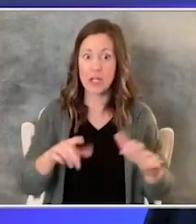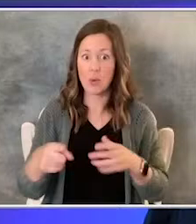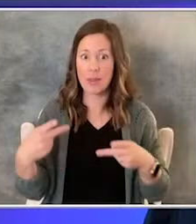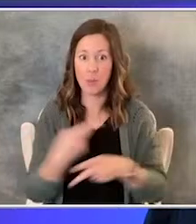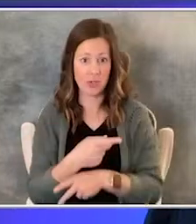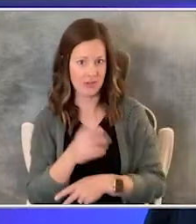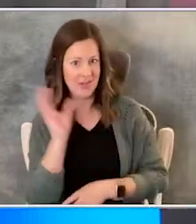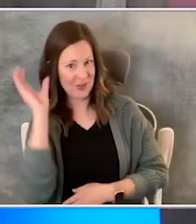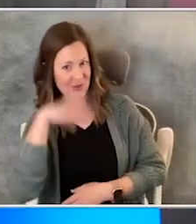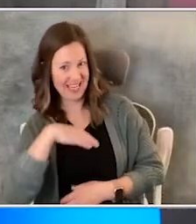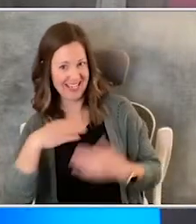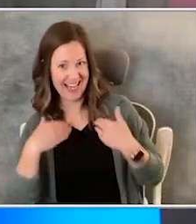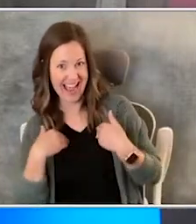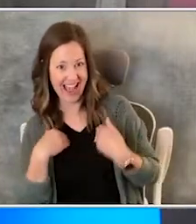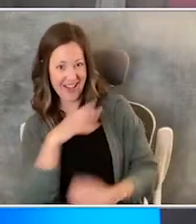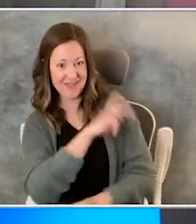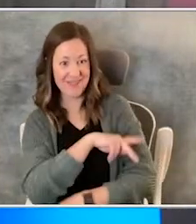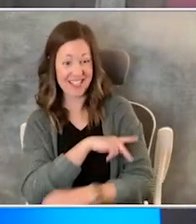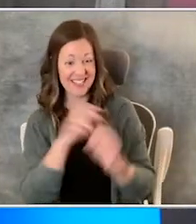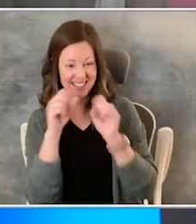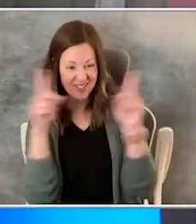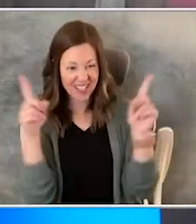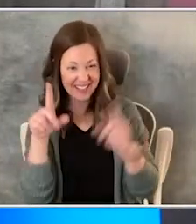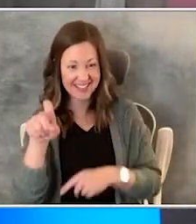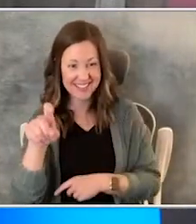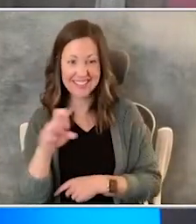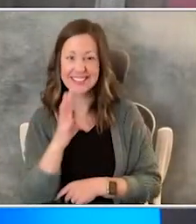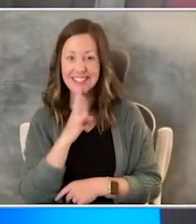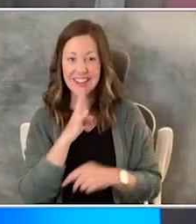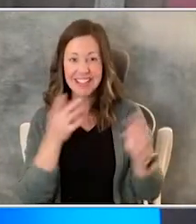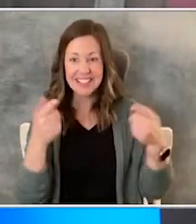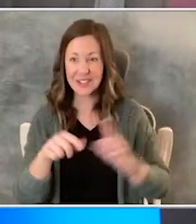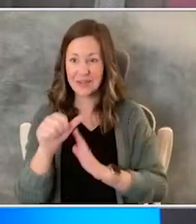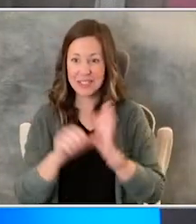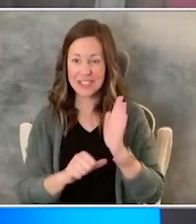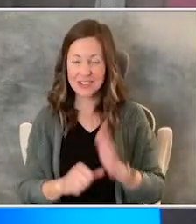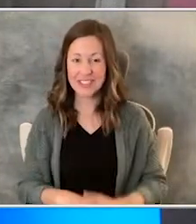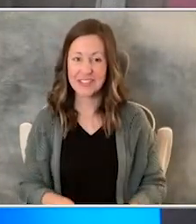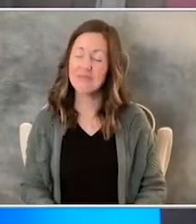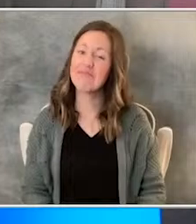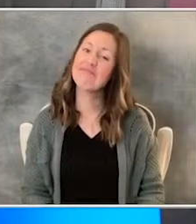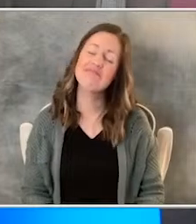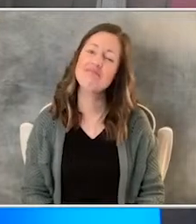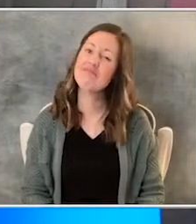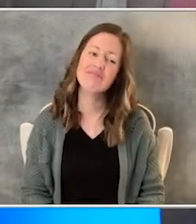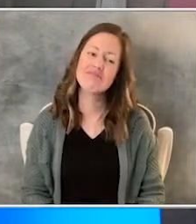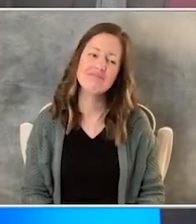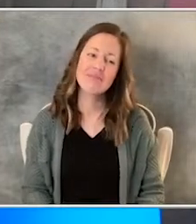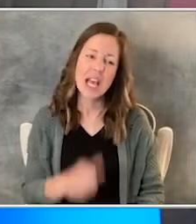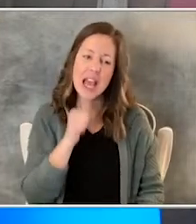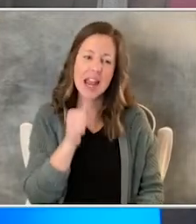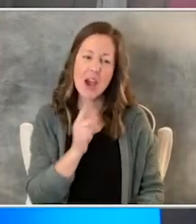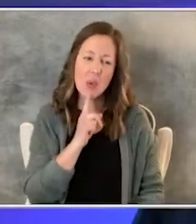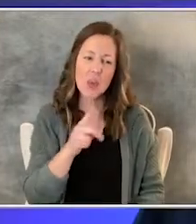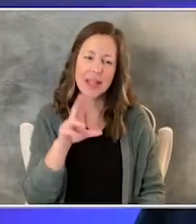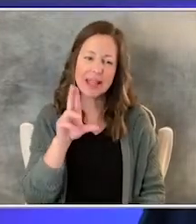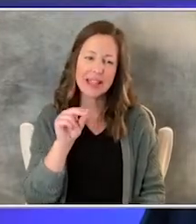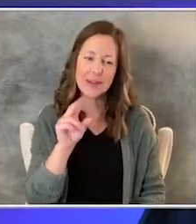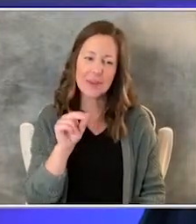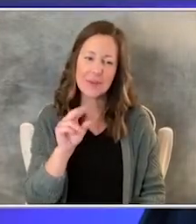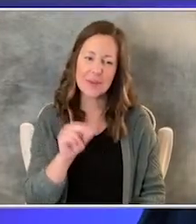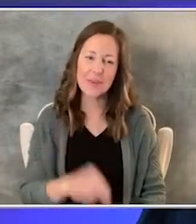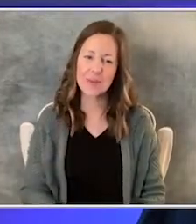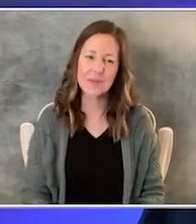way a little bit? You didn't do that? Did you do that? I asked what they, before the procedure started,